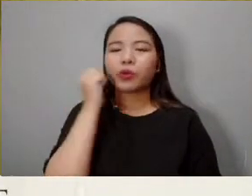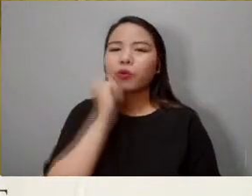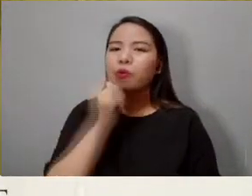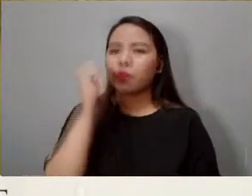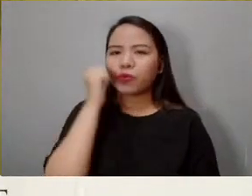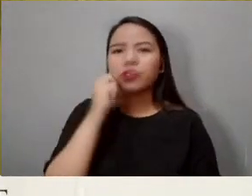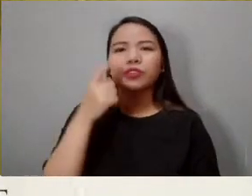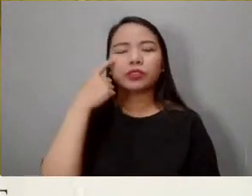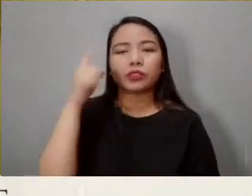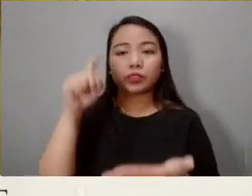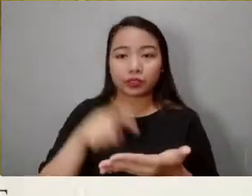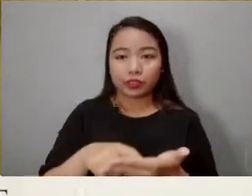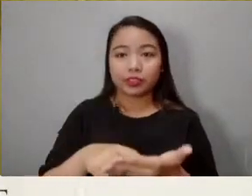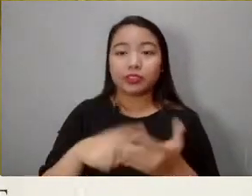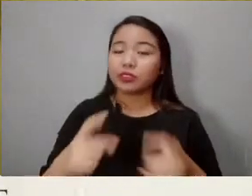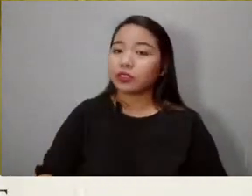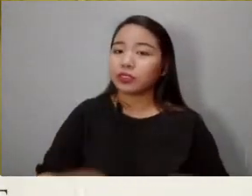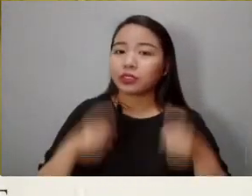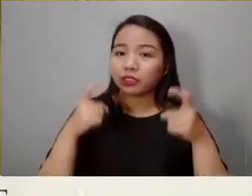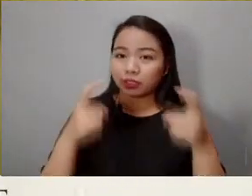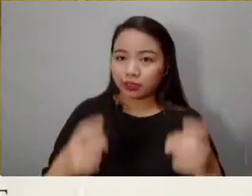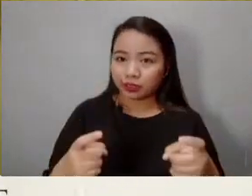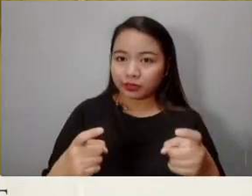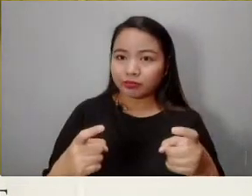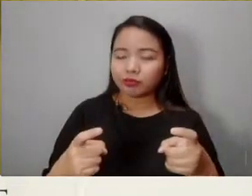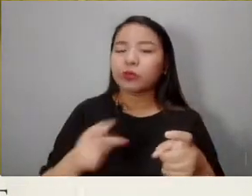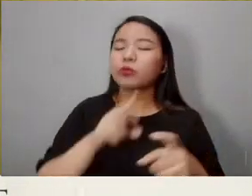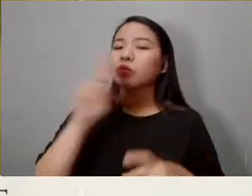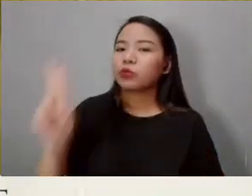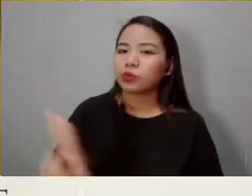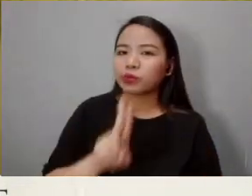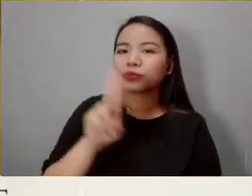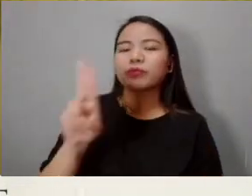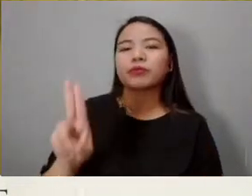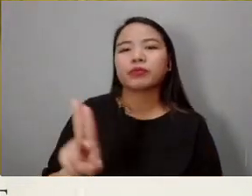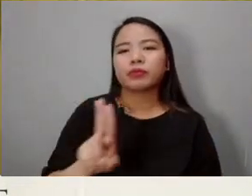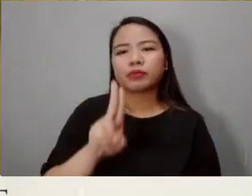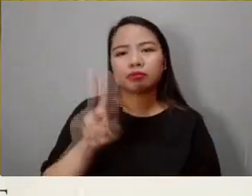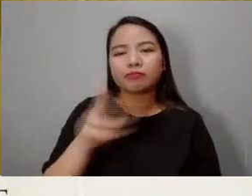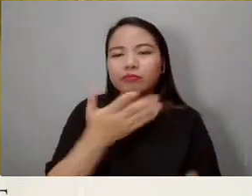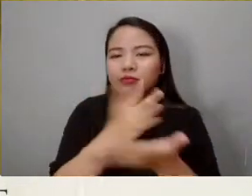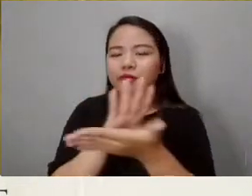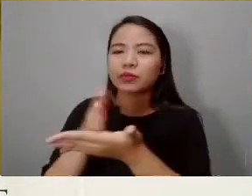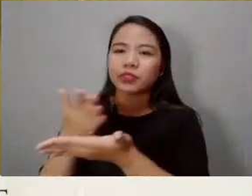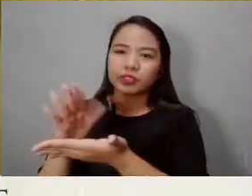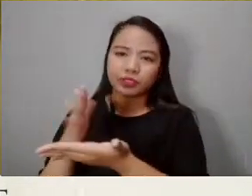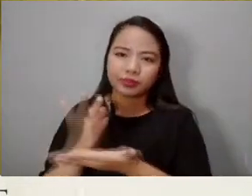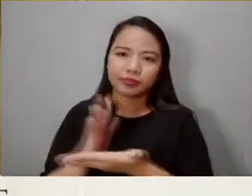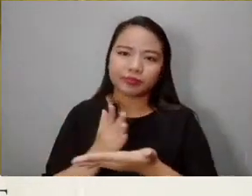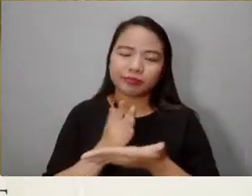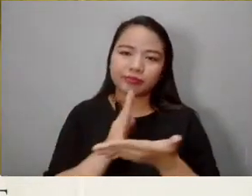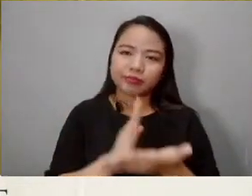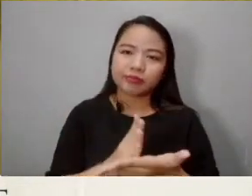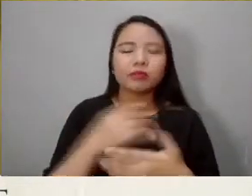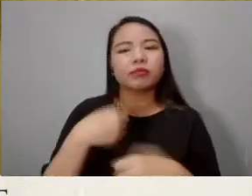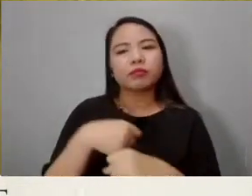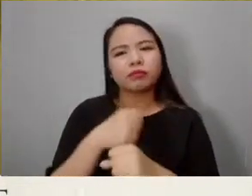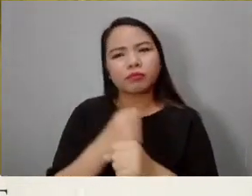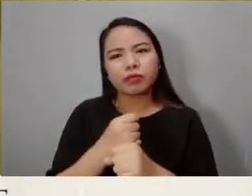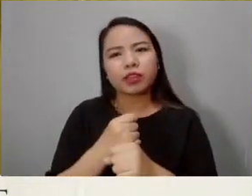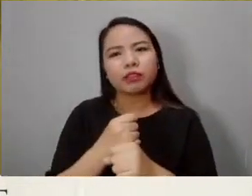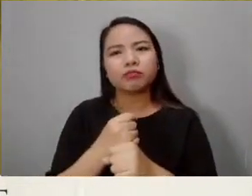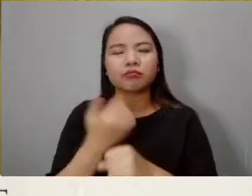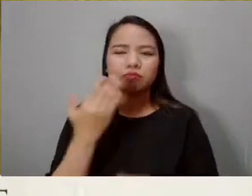gifts, cultivate them, share them, and make them bear much